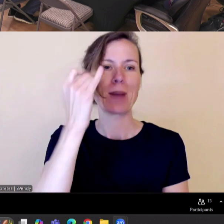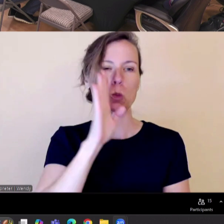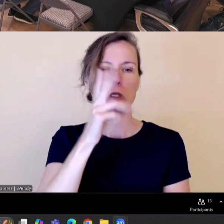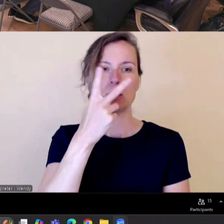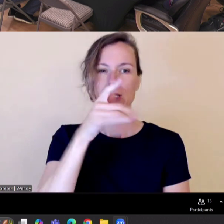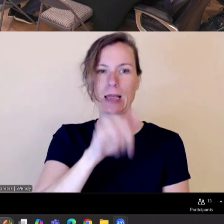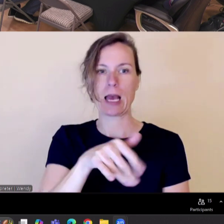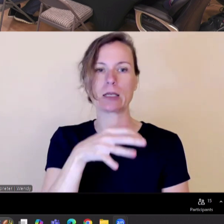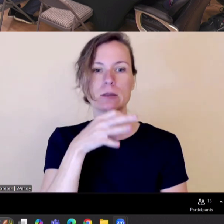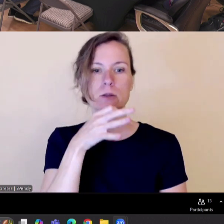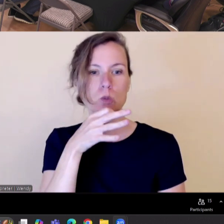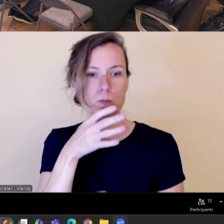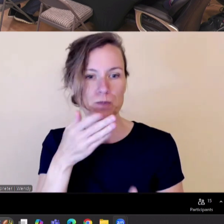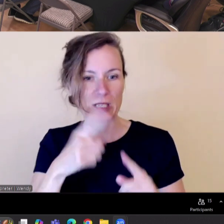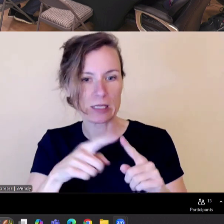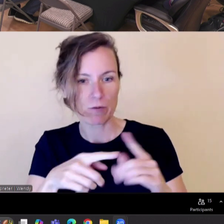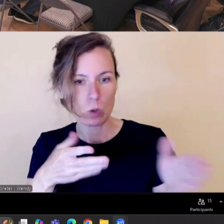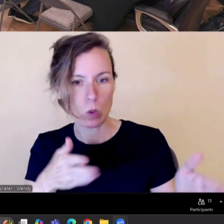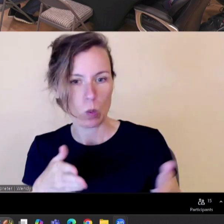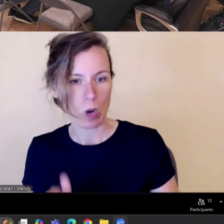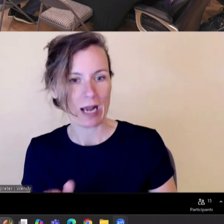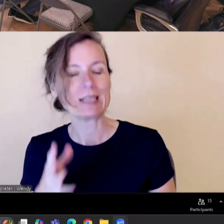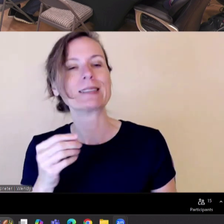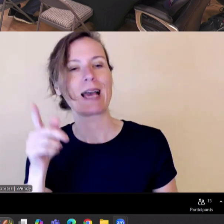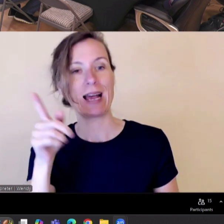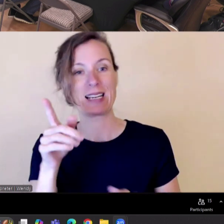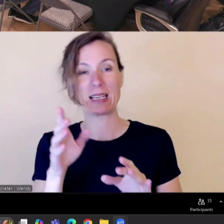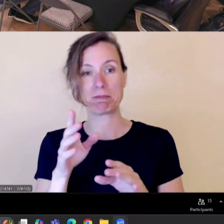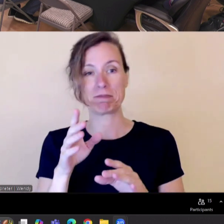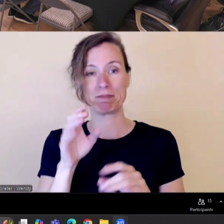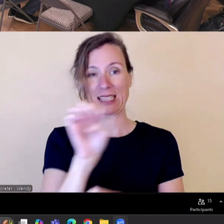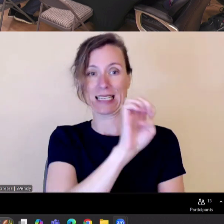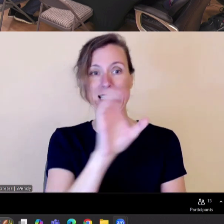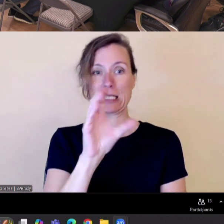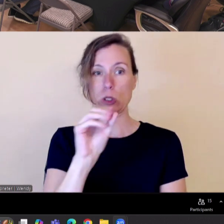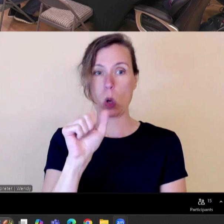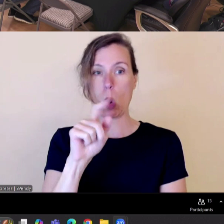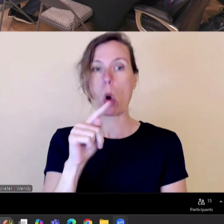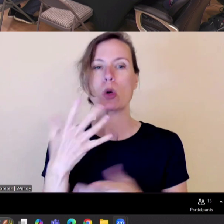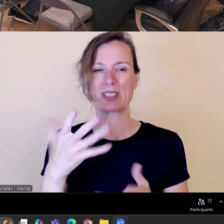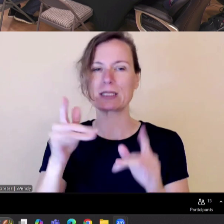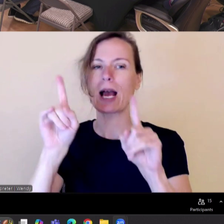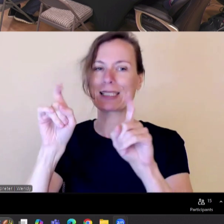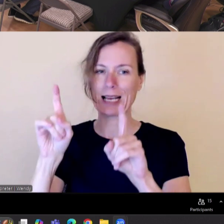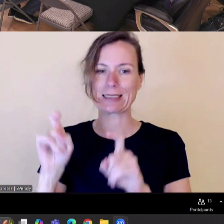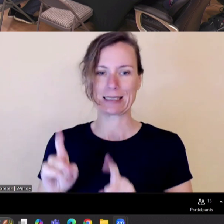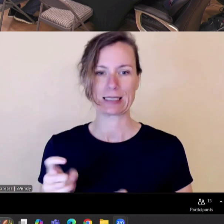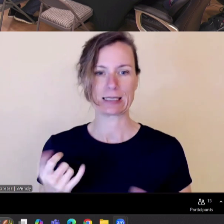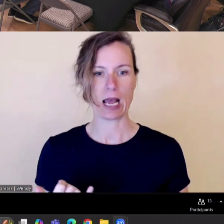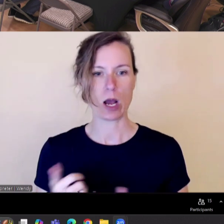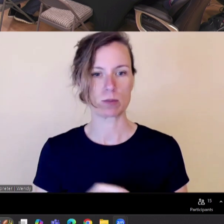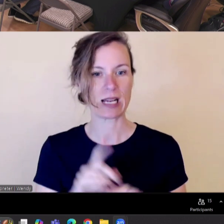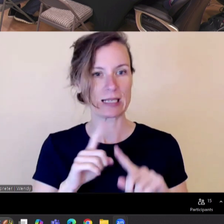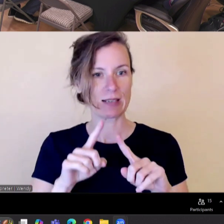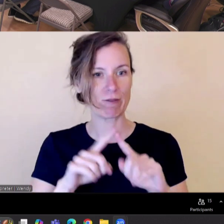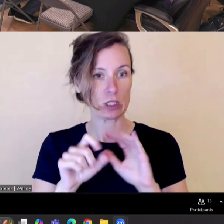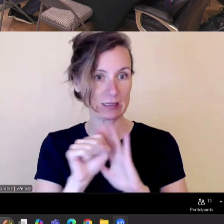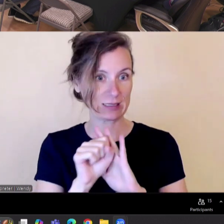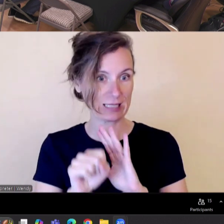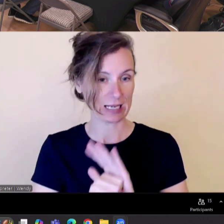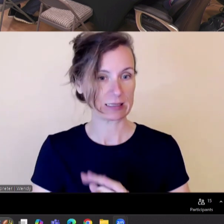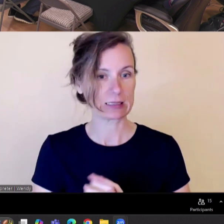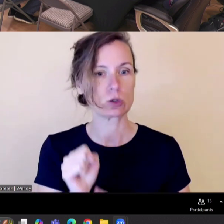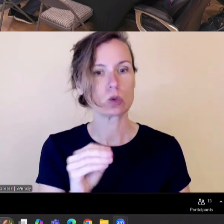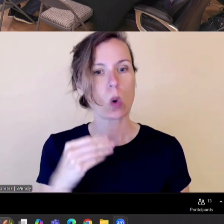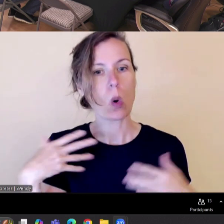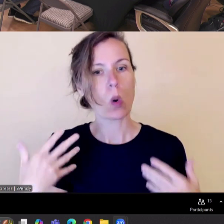in a number of states, particularly on the East Coast. As it relates to the stop sign cameras, and most